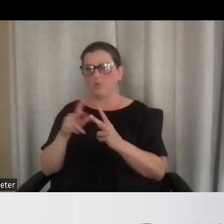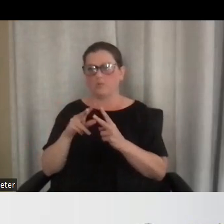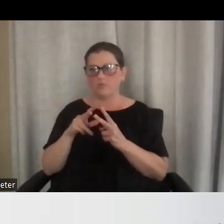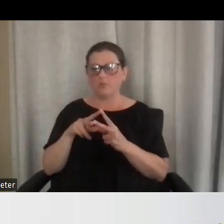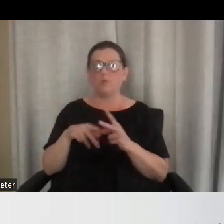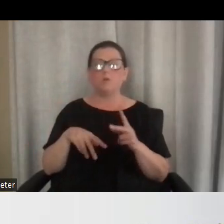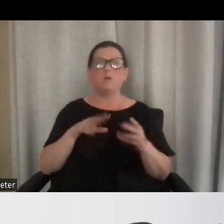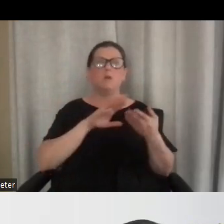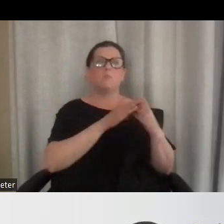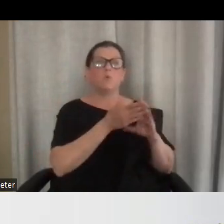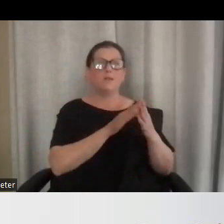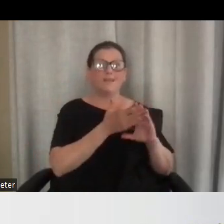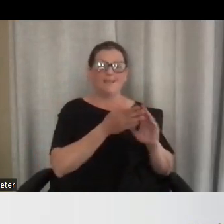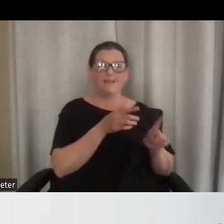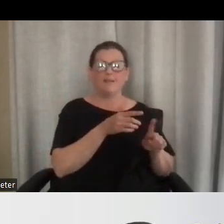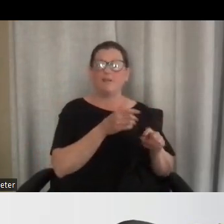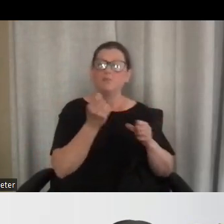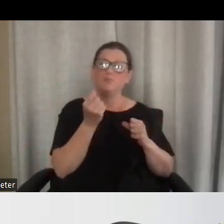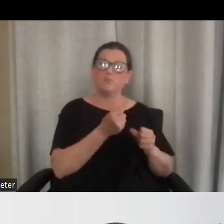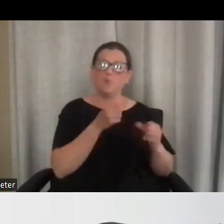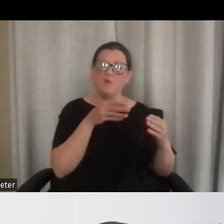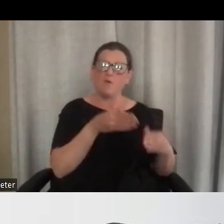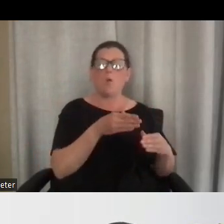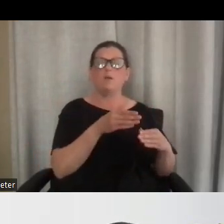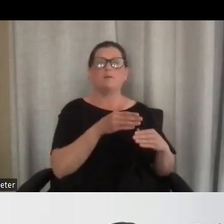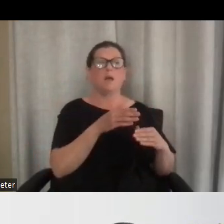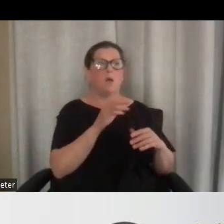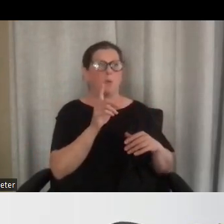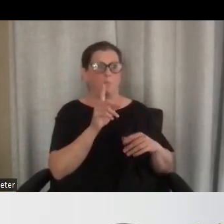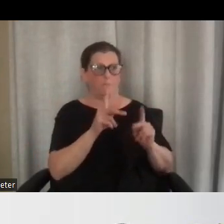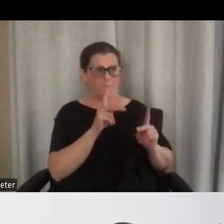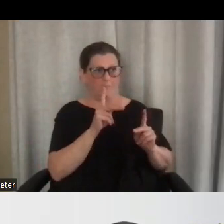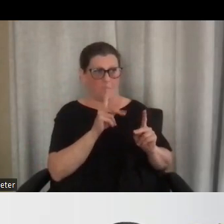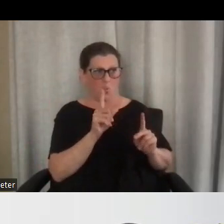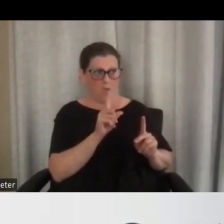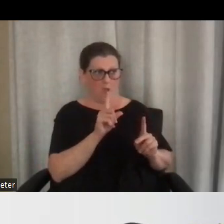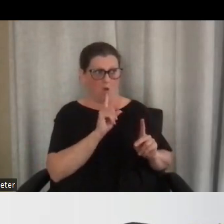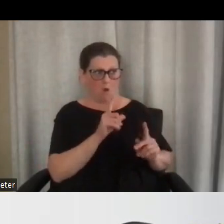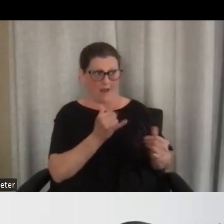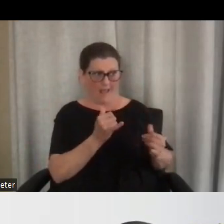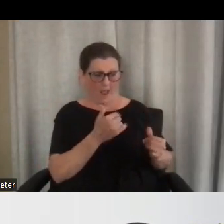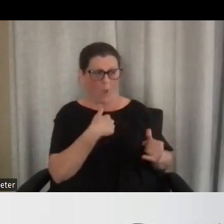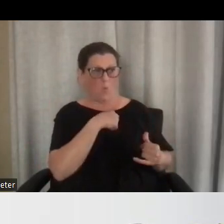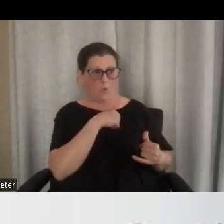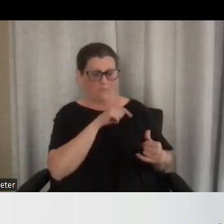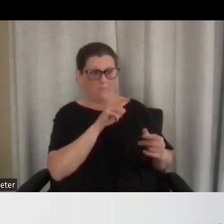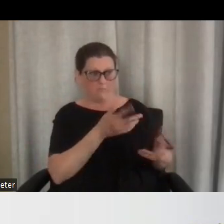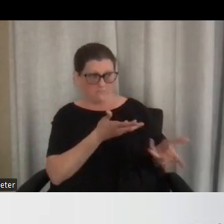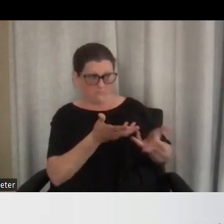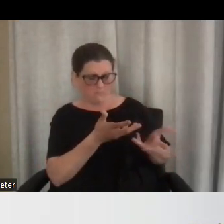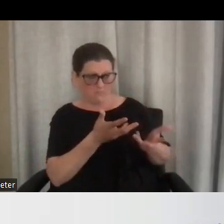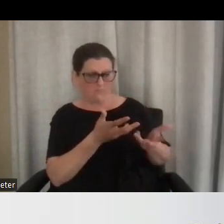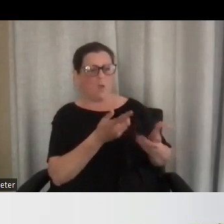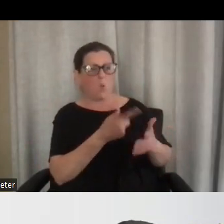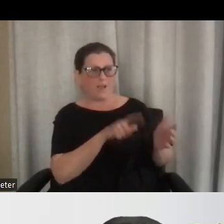the community, again, we're very focused on meeting people where they're at. And one of the most effective ways to do that is